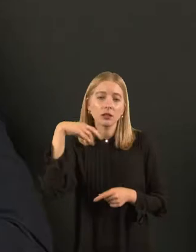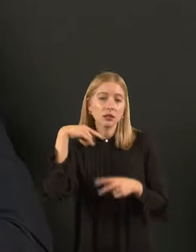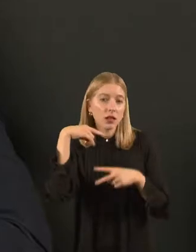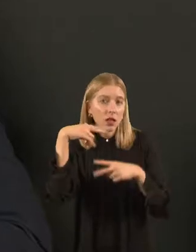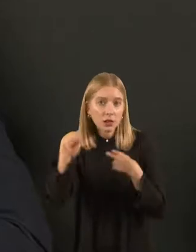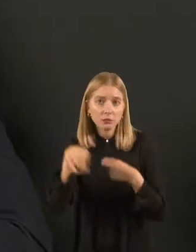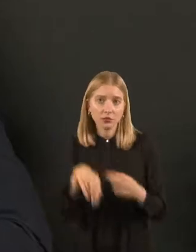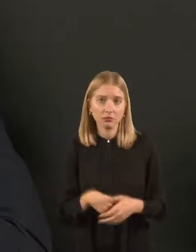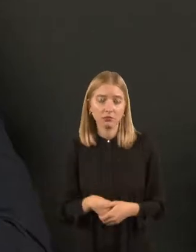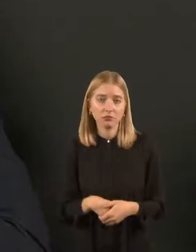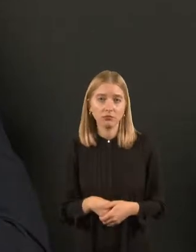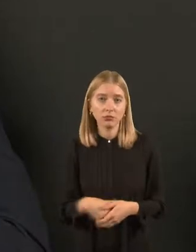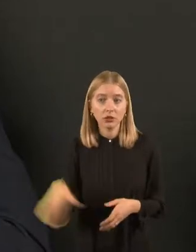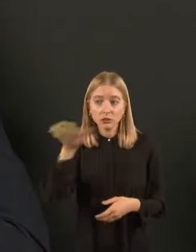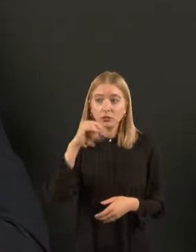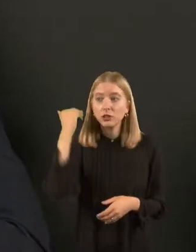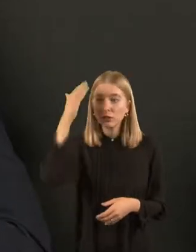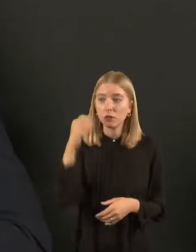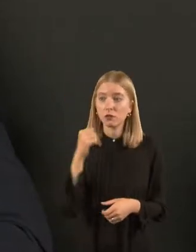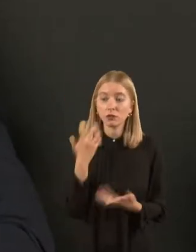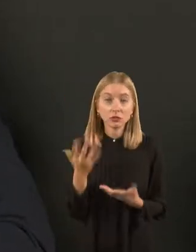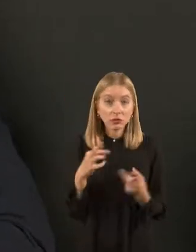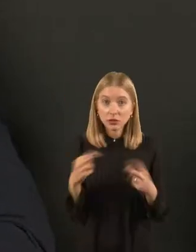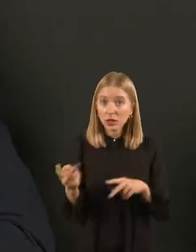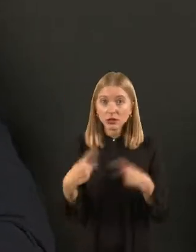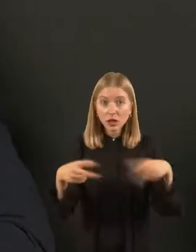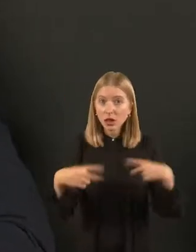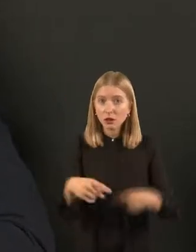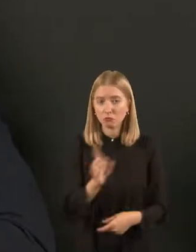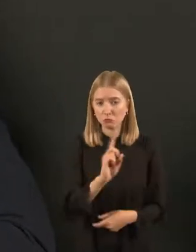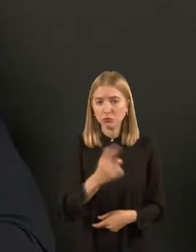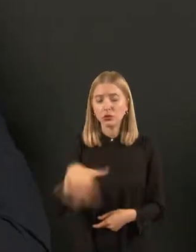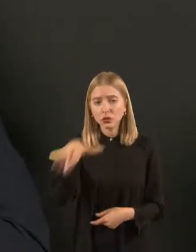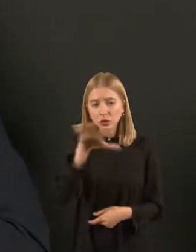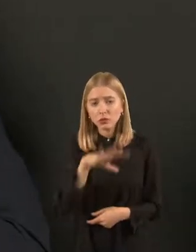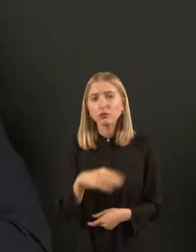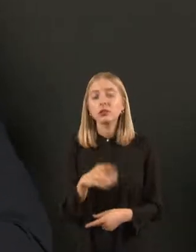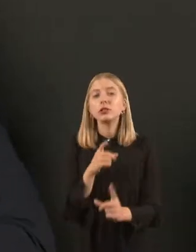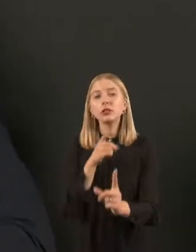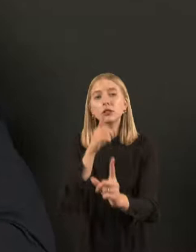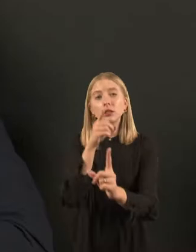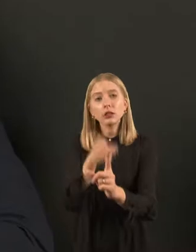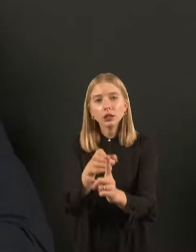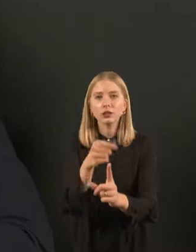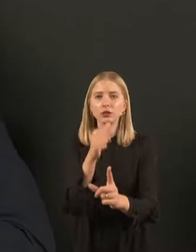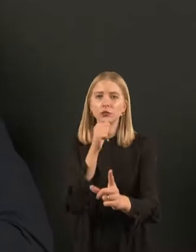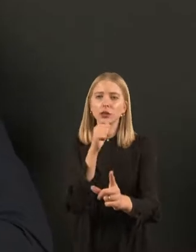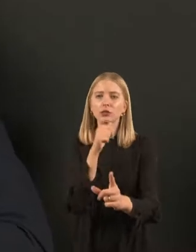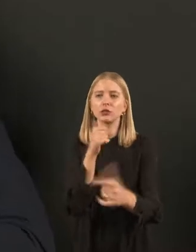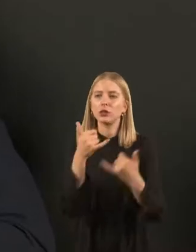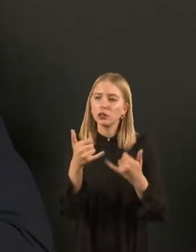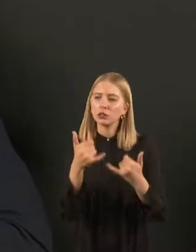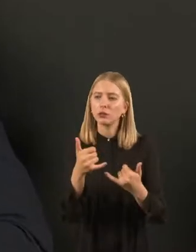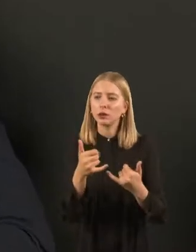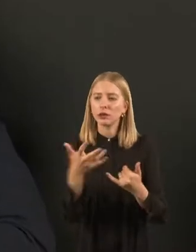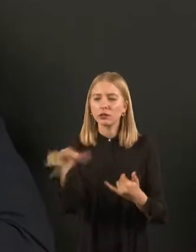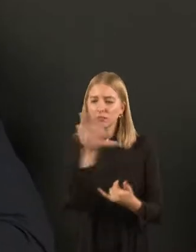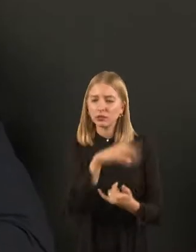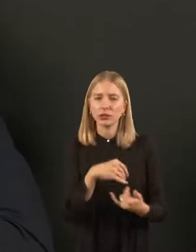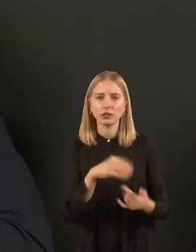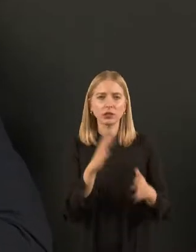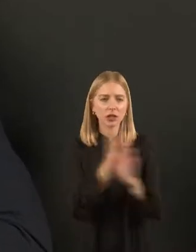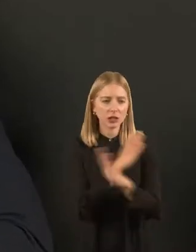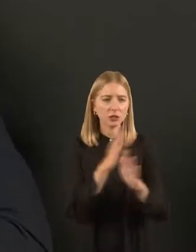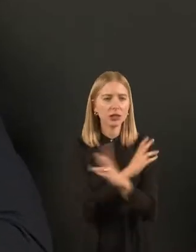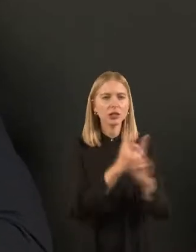that in a group of like-minded people, we all agree that something should be done.